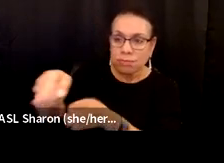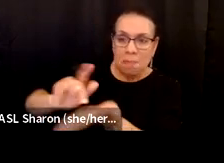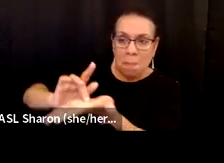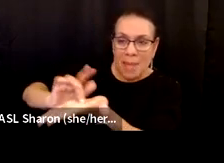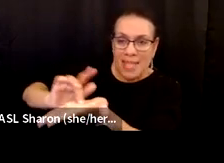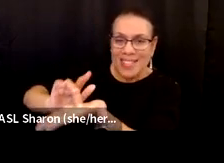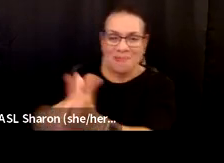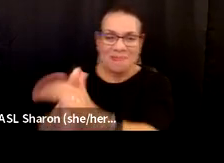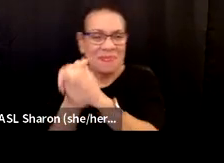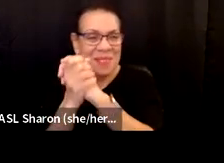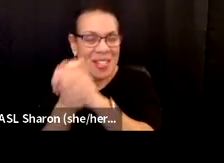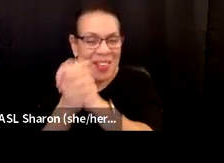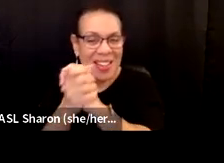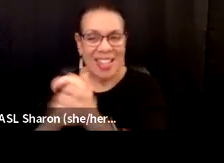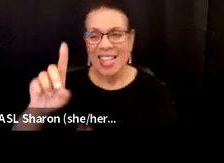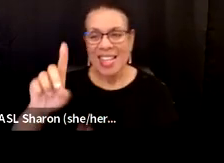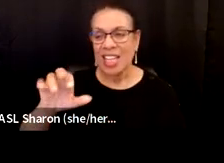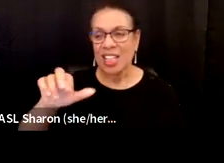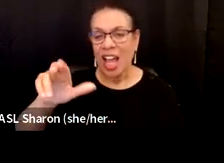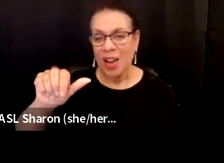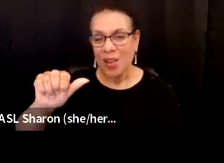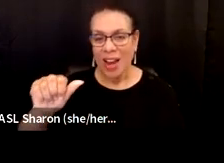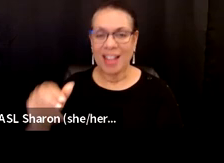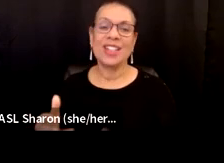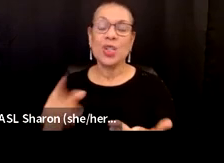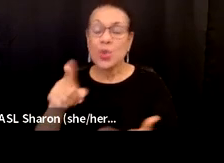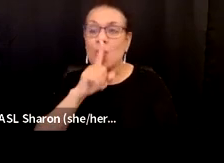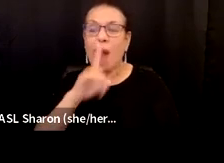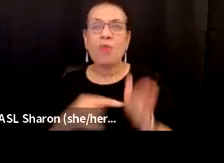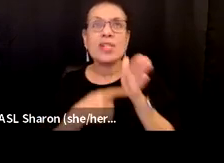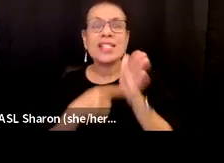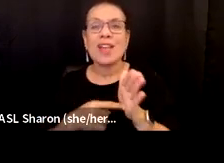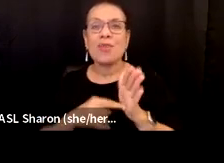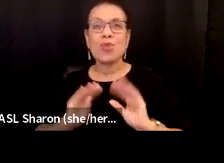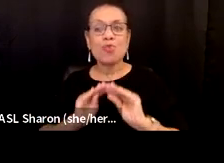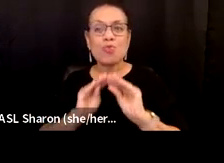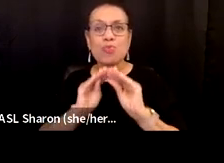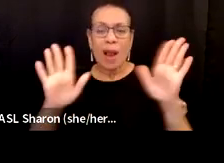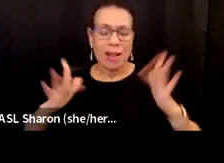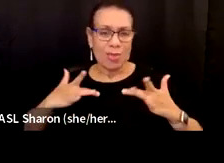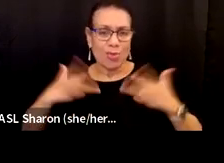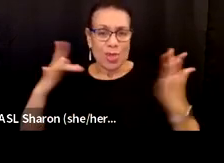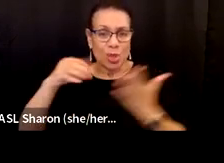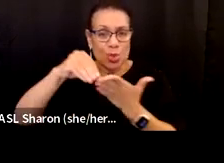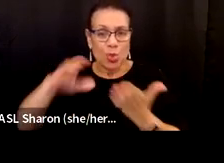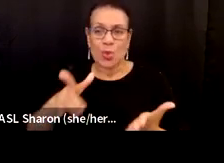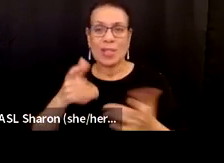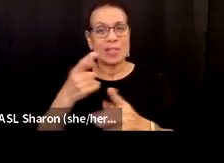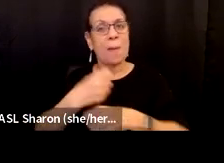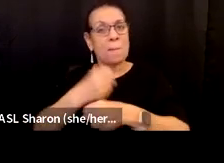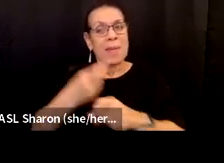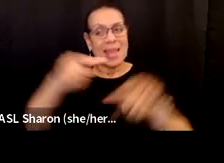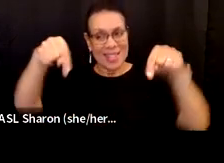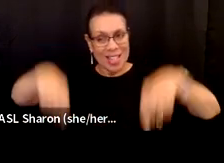congratulations to you daenery you are an example of the bright and brilliant students produced by boston public